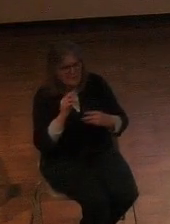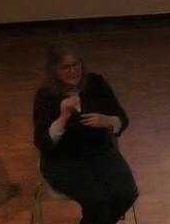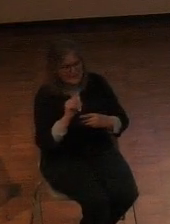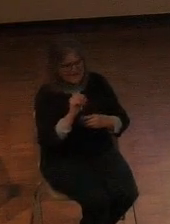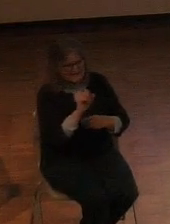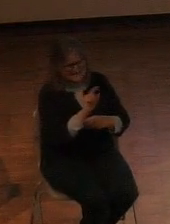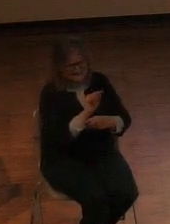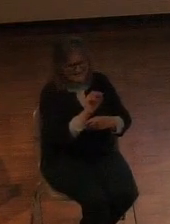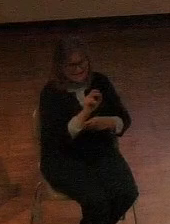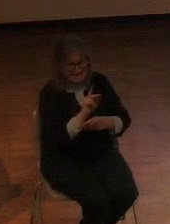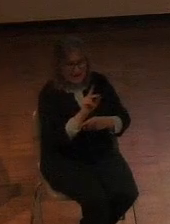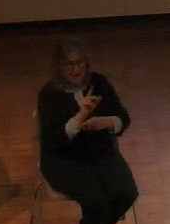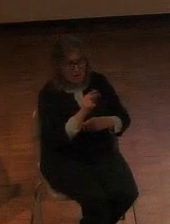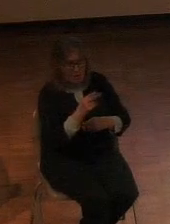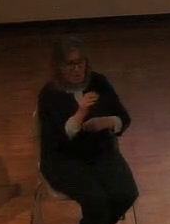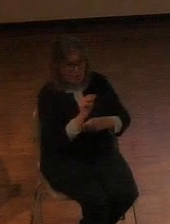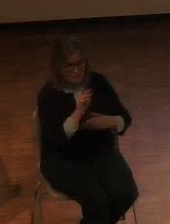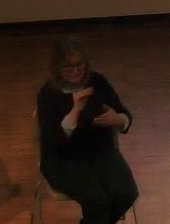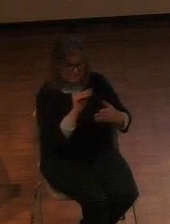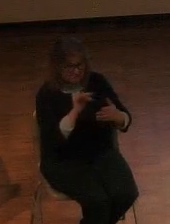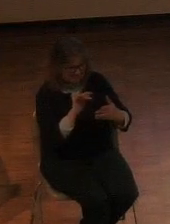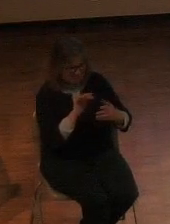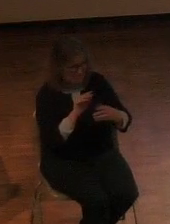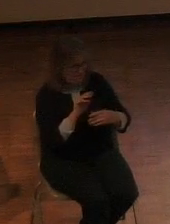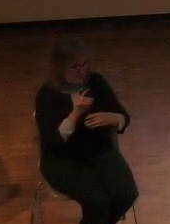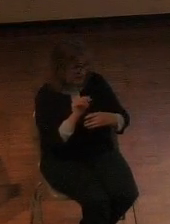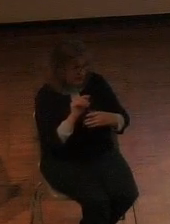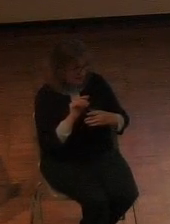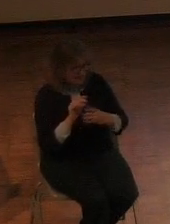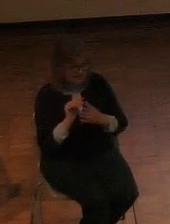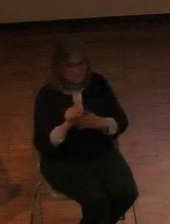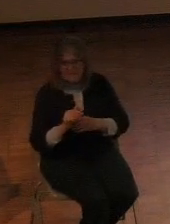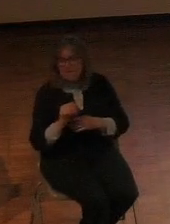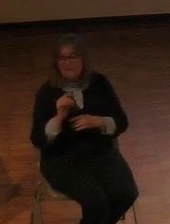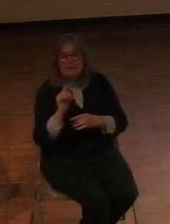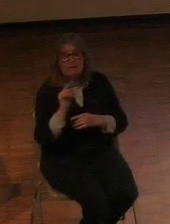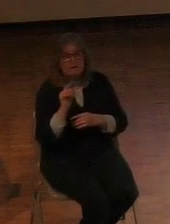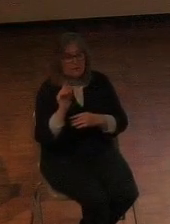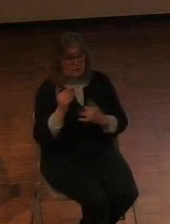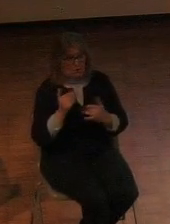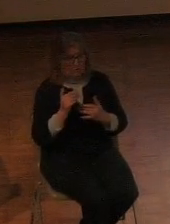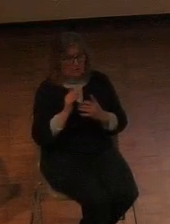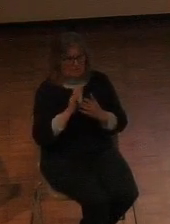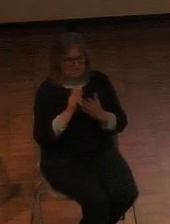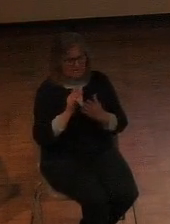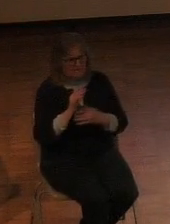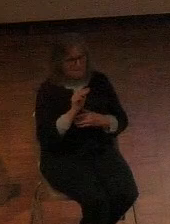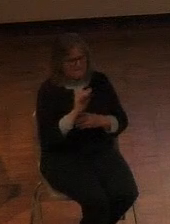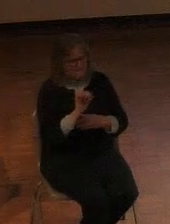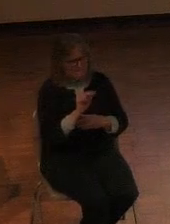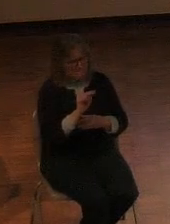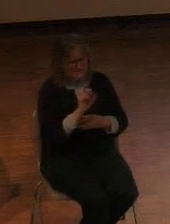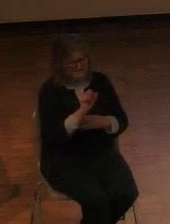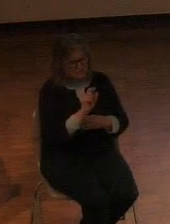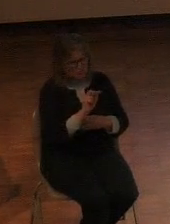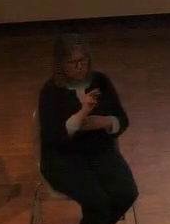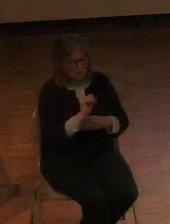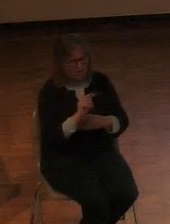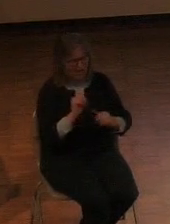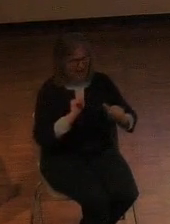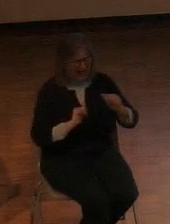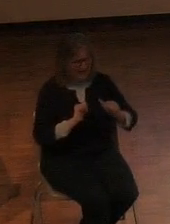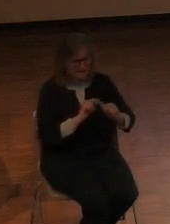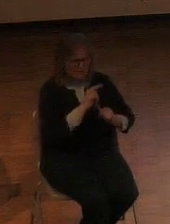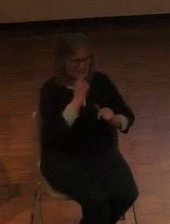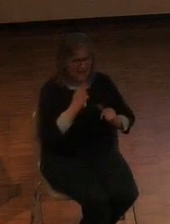Cinema Studies. Her current book monograph, Minstrel Acts, Black Pain and White Redemption in